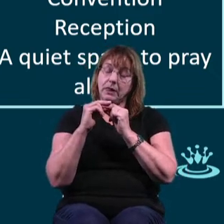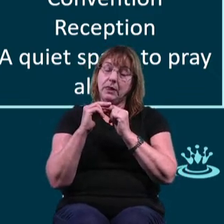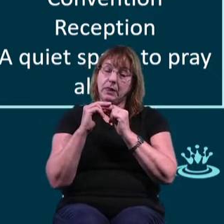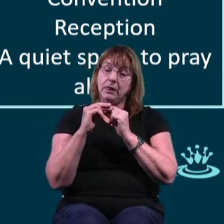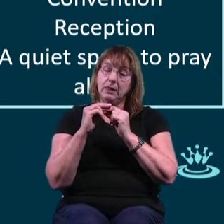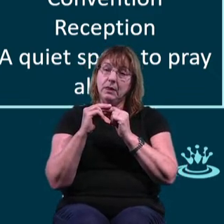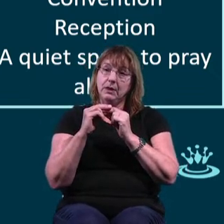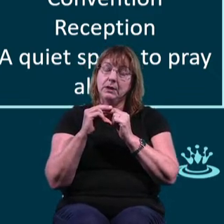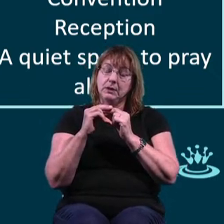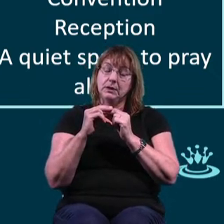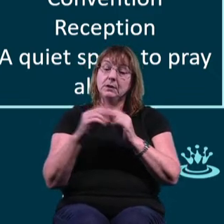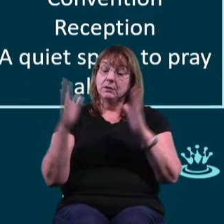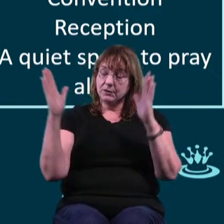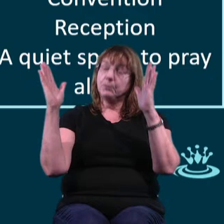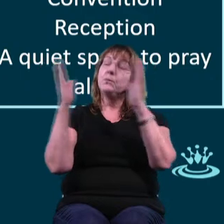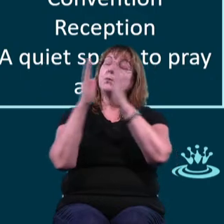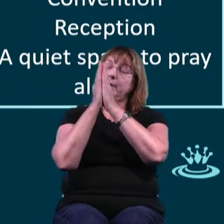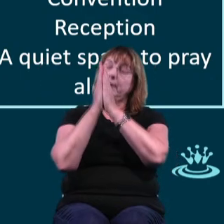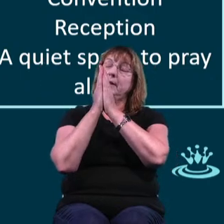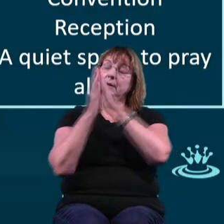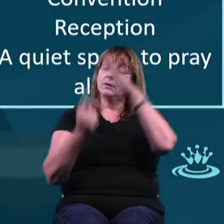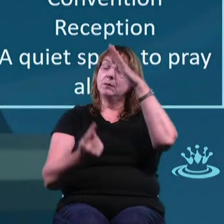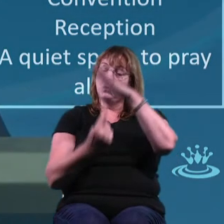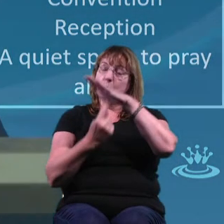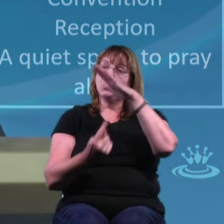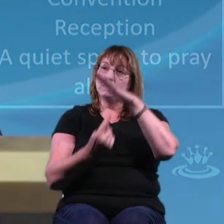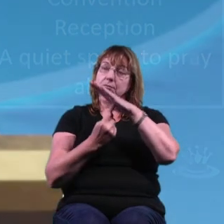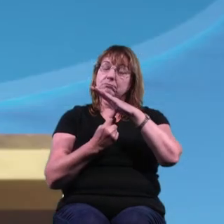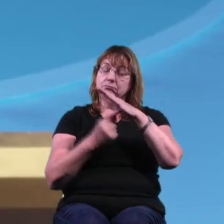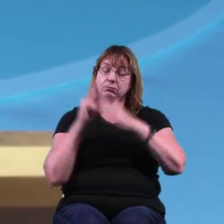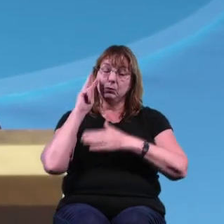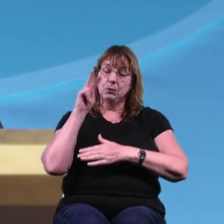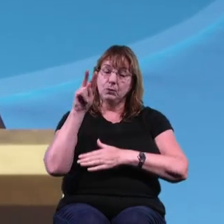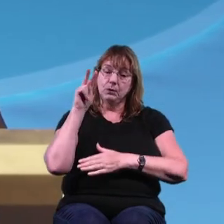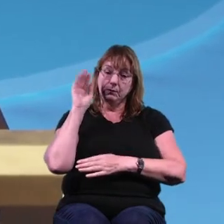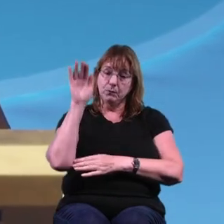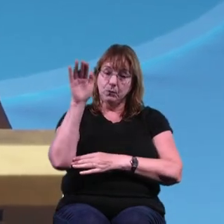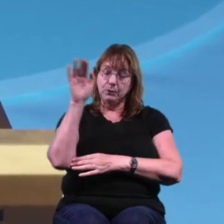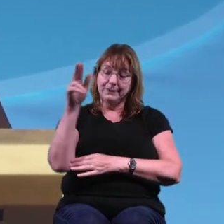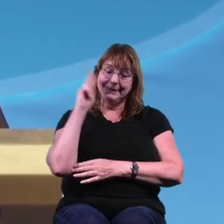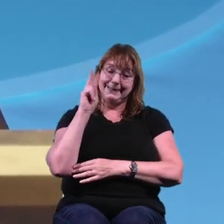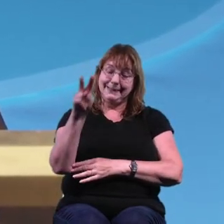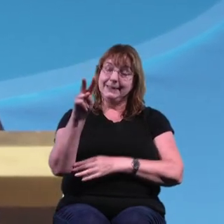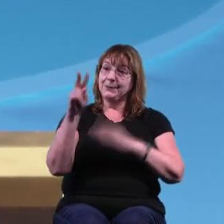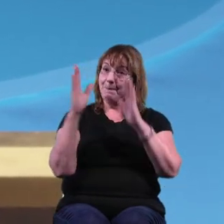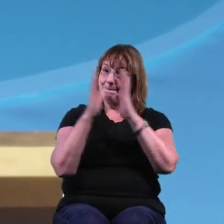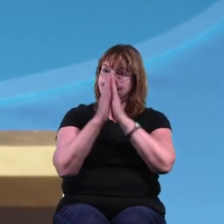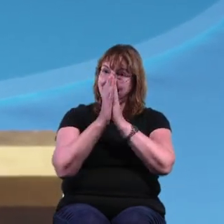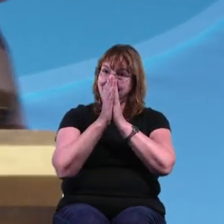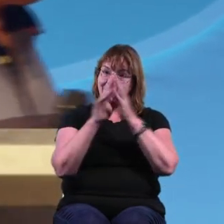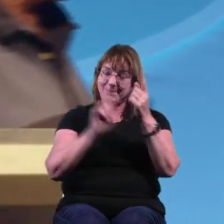really convenient. Prayer is where it's at. We're looking forward to seeing you at those meetings. Have a great week.